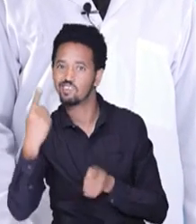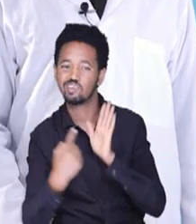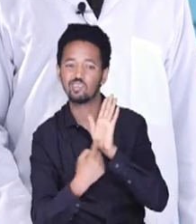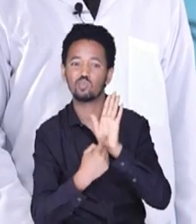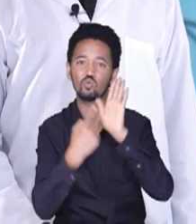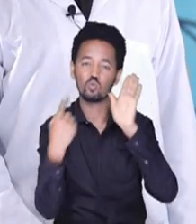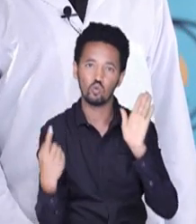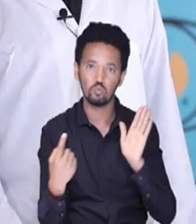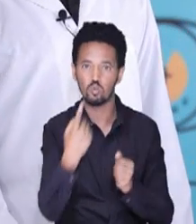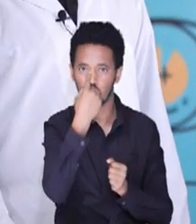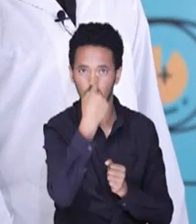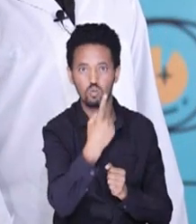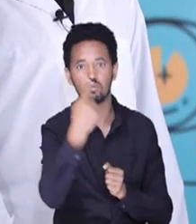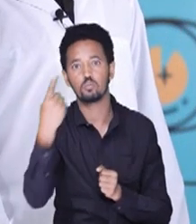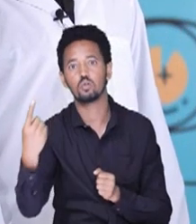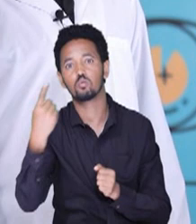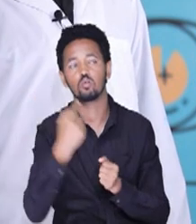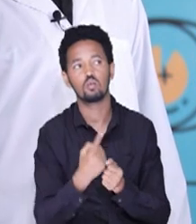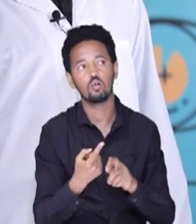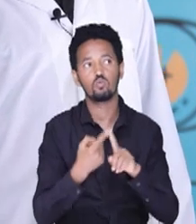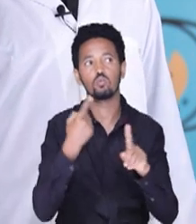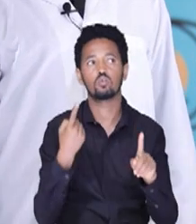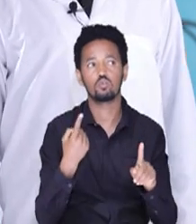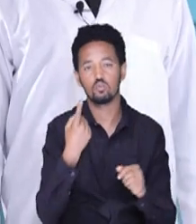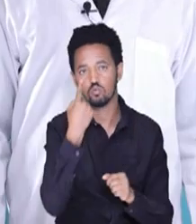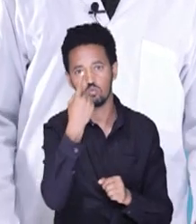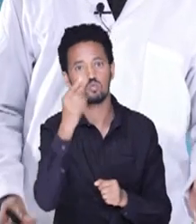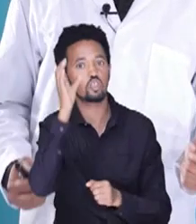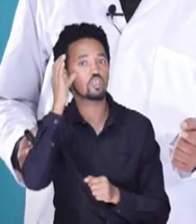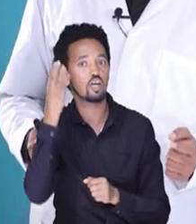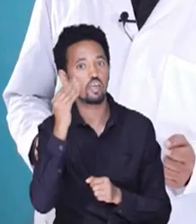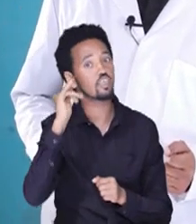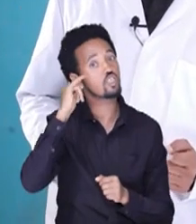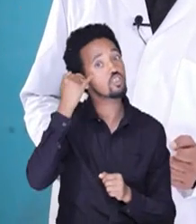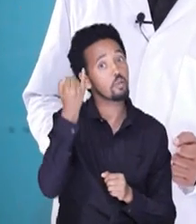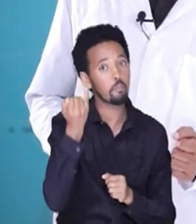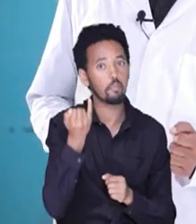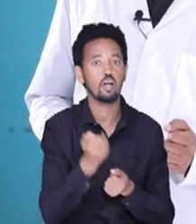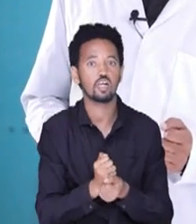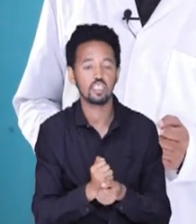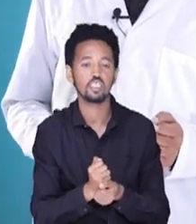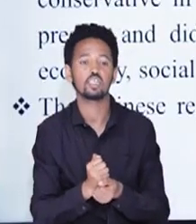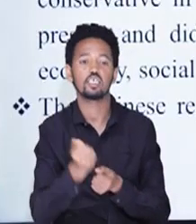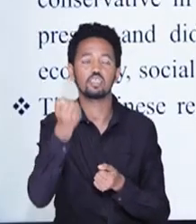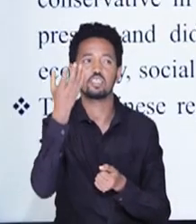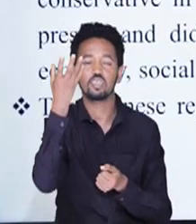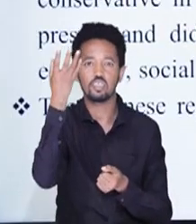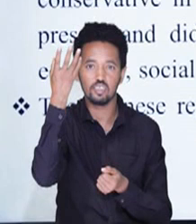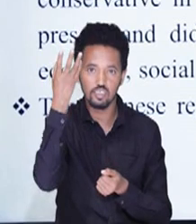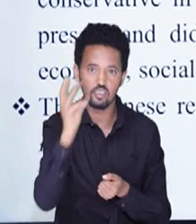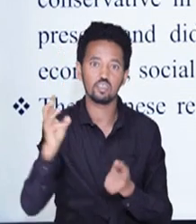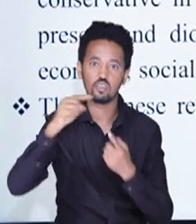topic one by one. The first one, China and Japan in the 16th